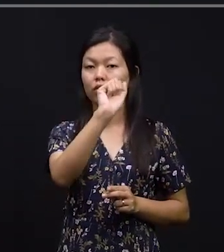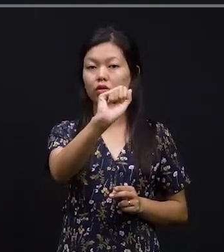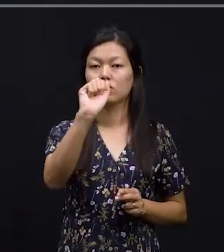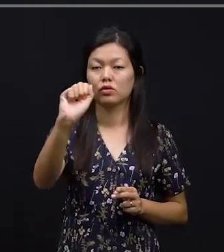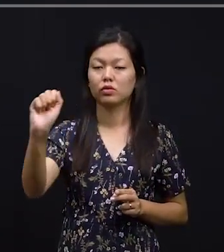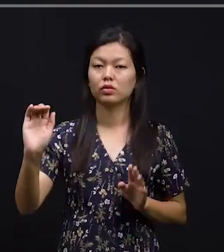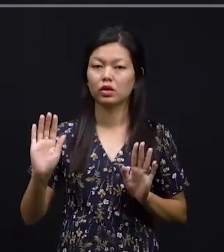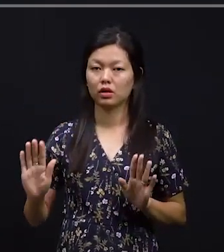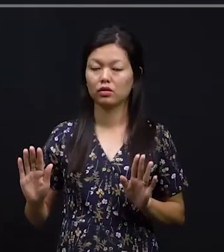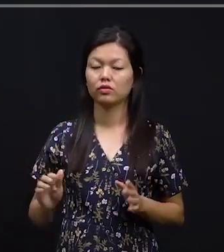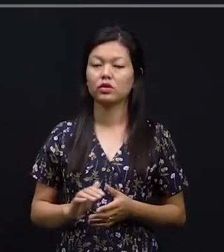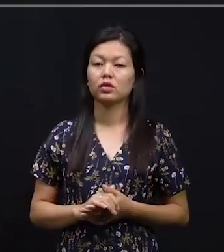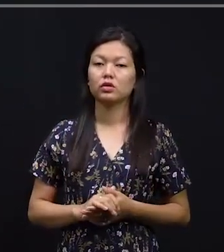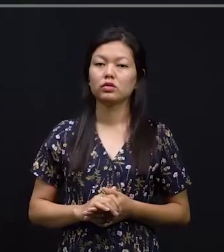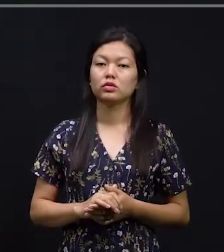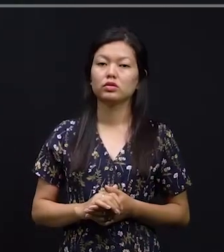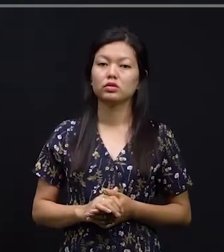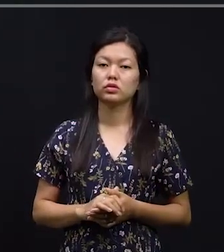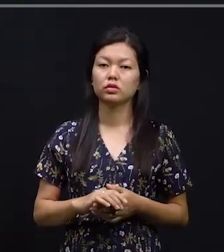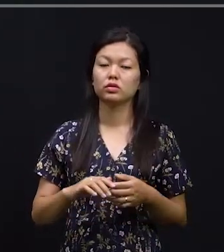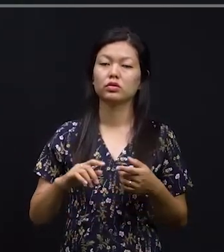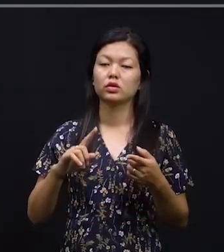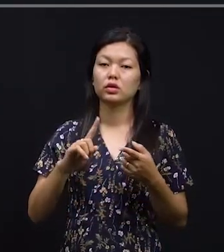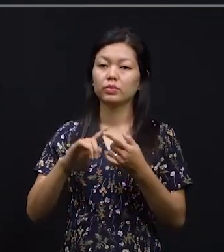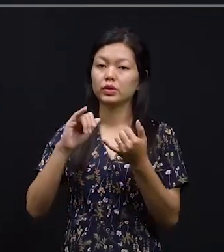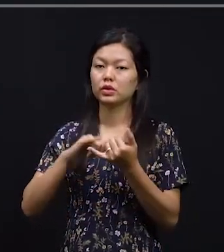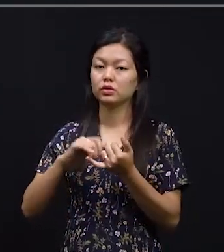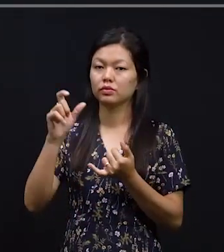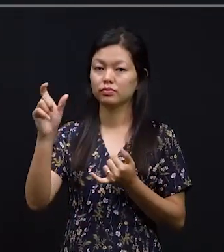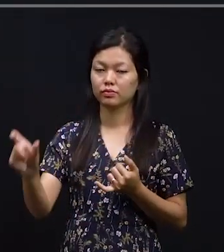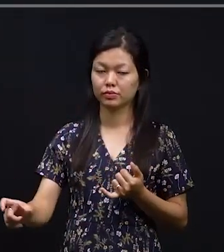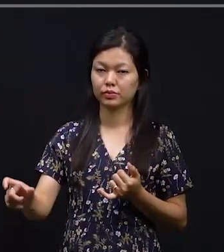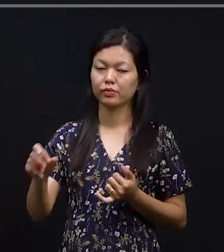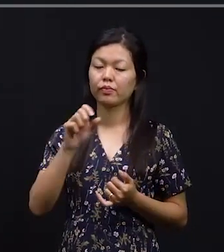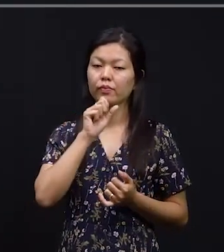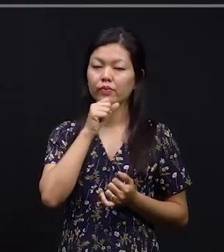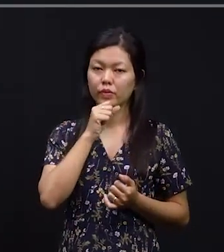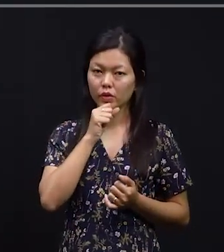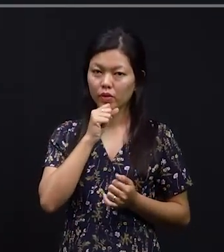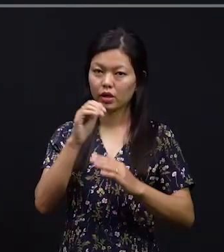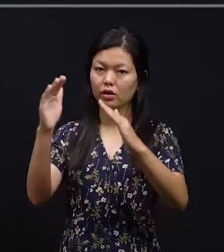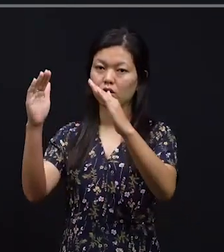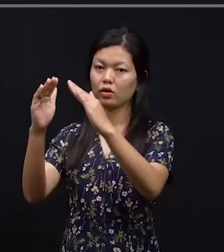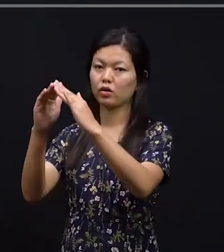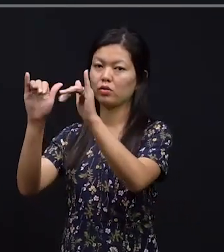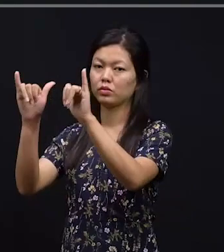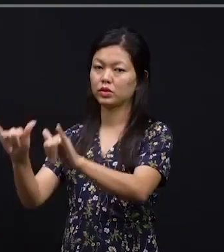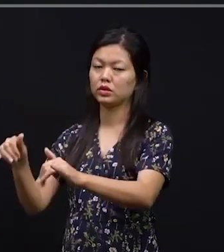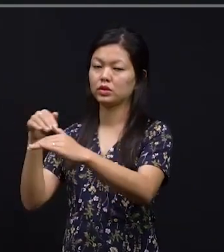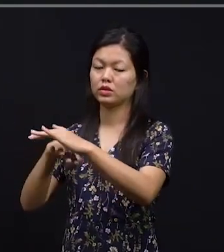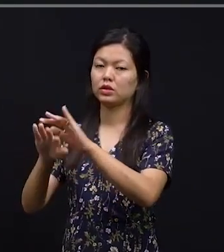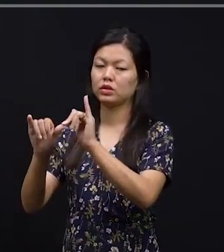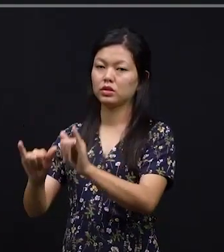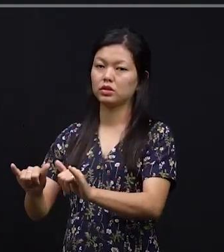different environments. Okay, Mr. Scrooge was still in his counting house, or let's consider our modern day office. He